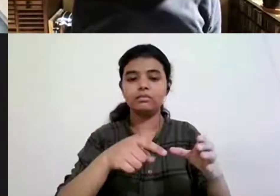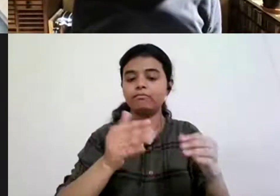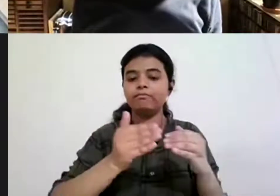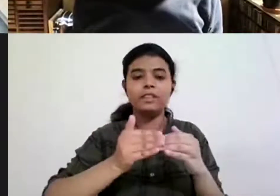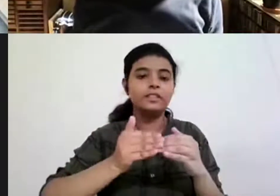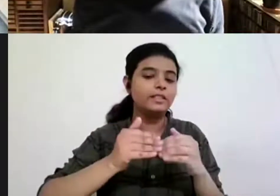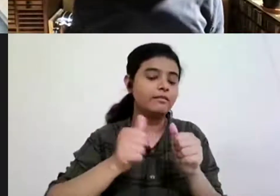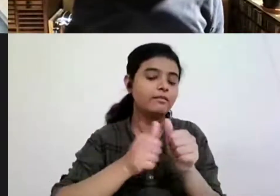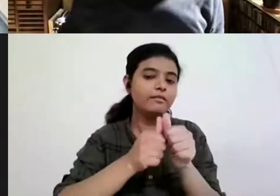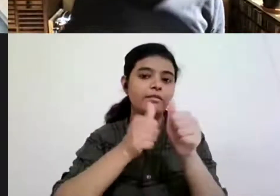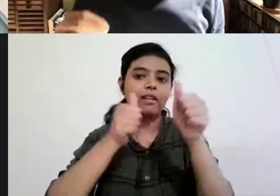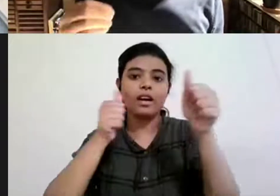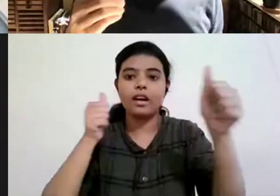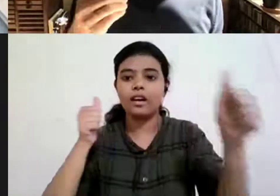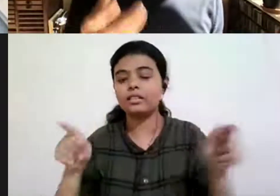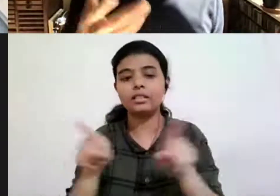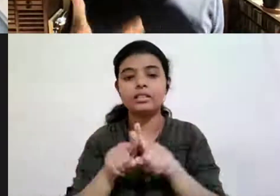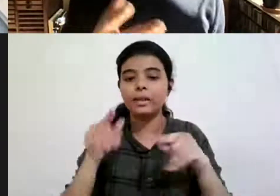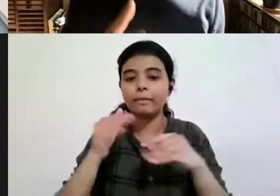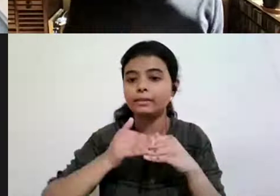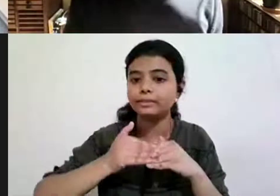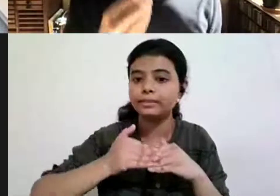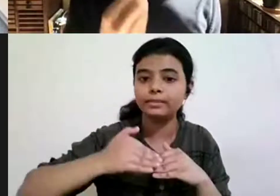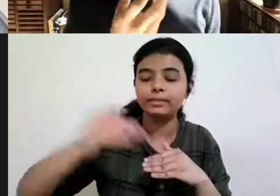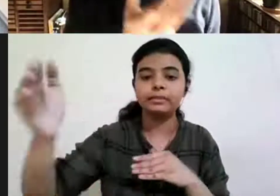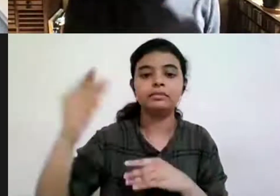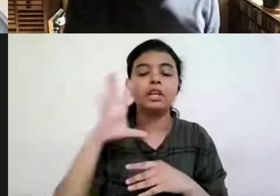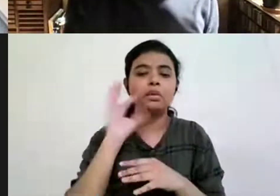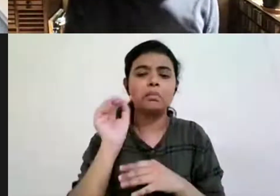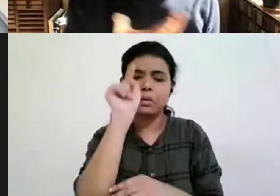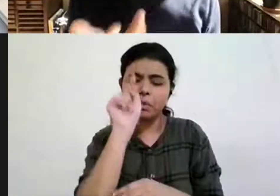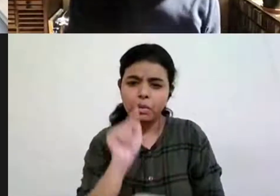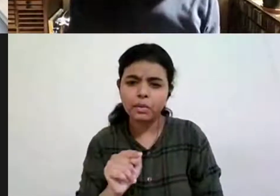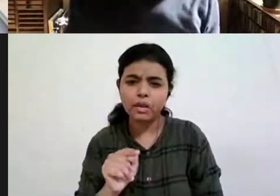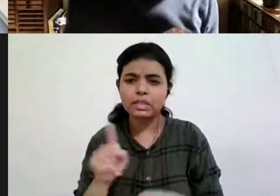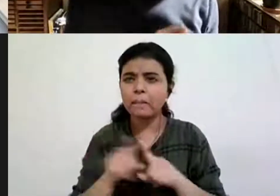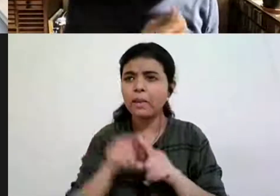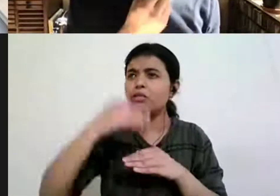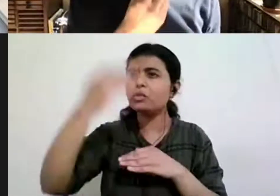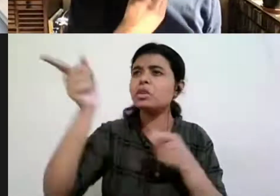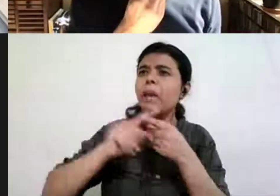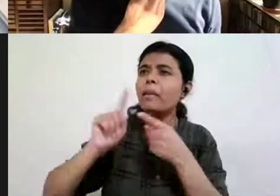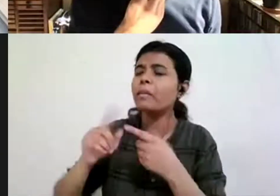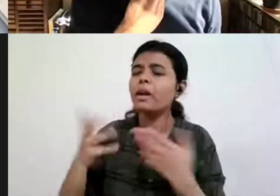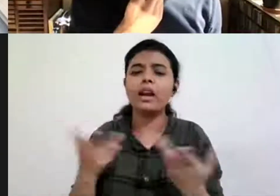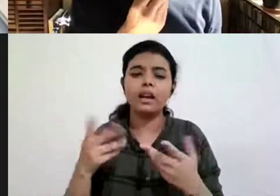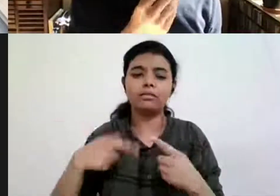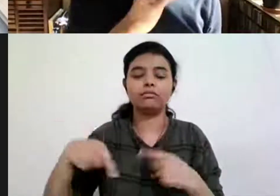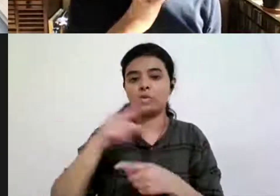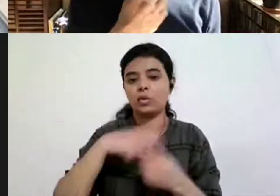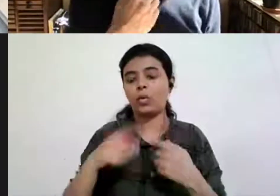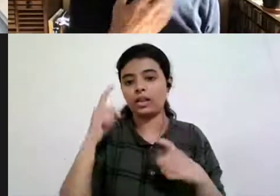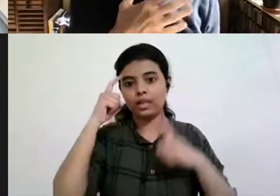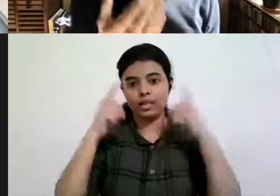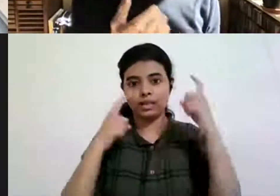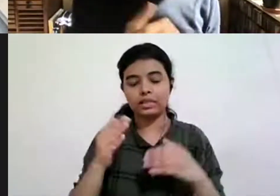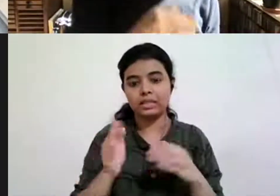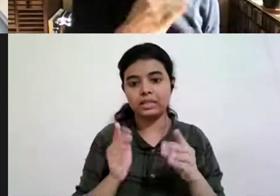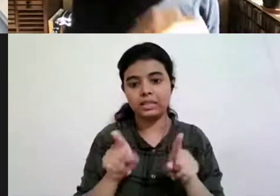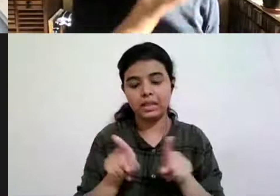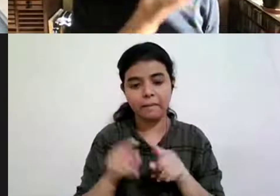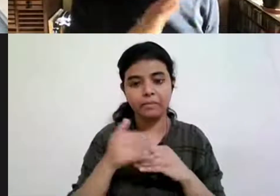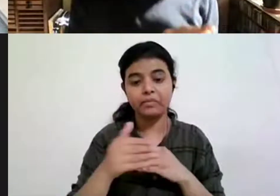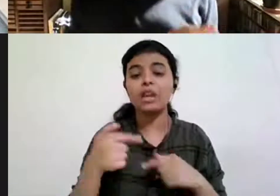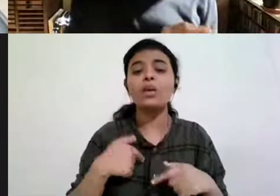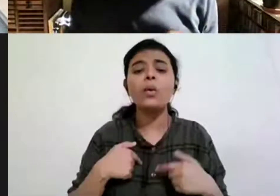little dealing with these important questions of the future yet. And there is, like for my